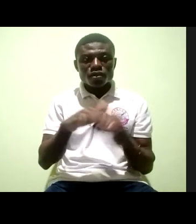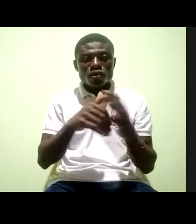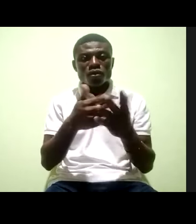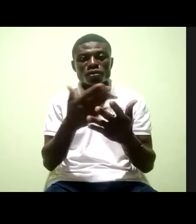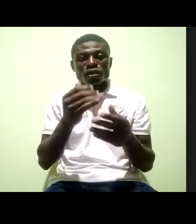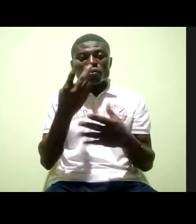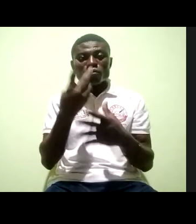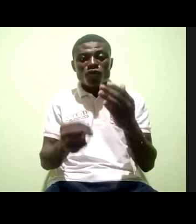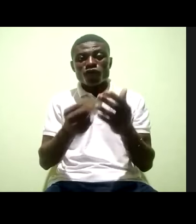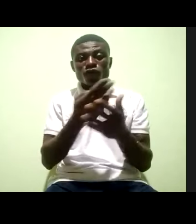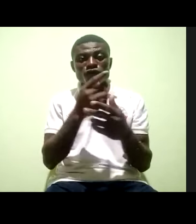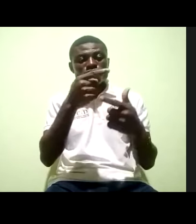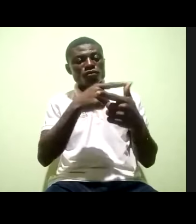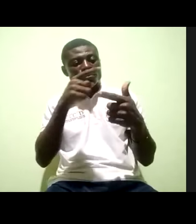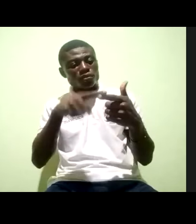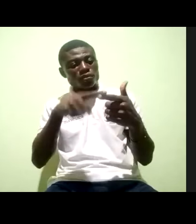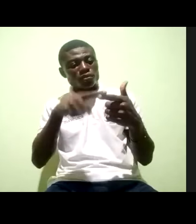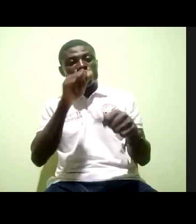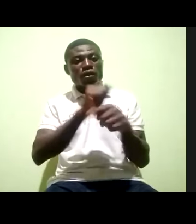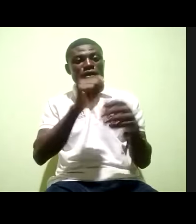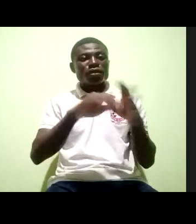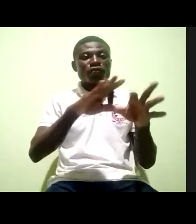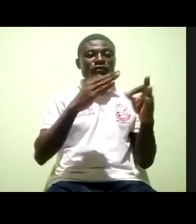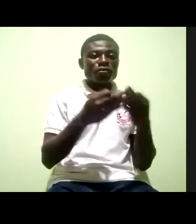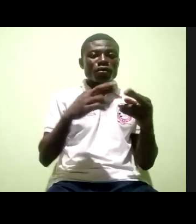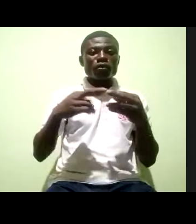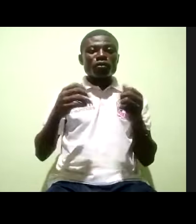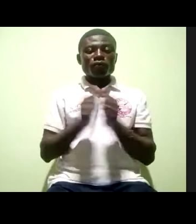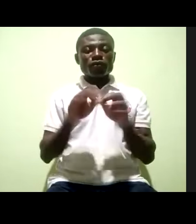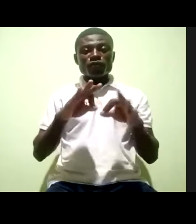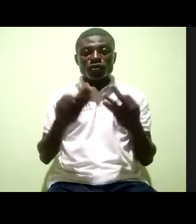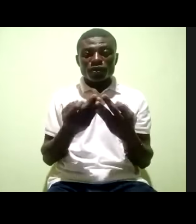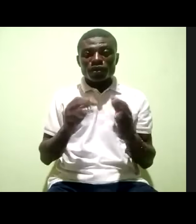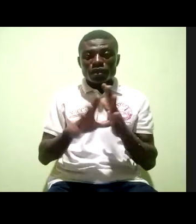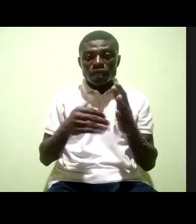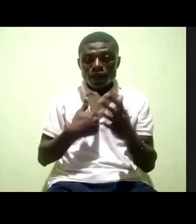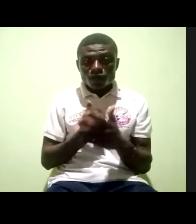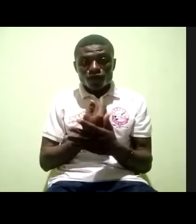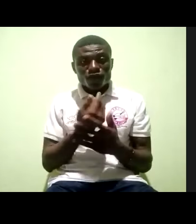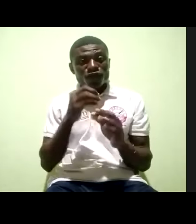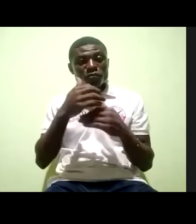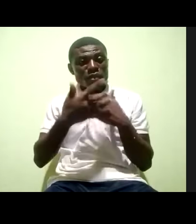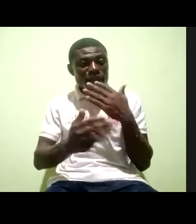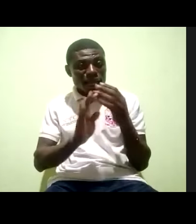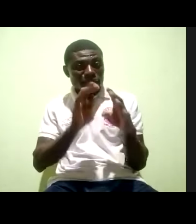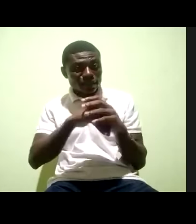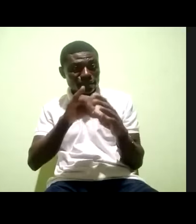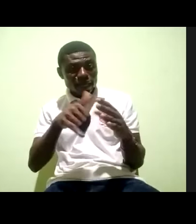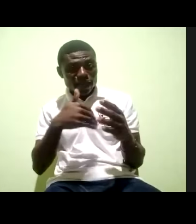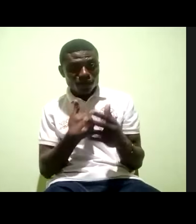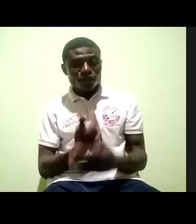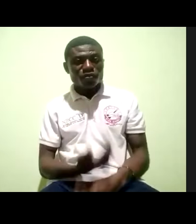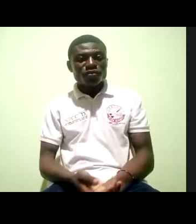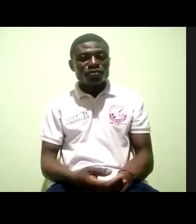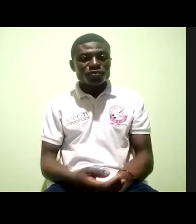are running in families. It's related to the family, and there is a genetic or the heredity base for both the conditions.